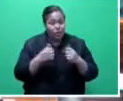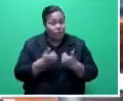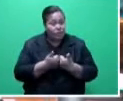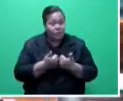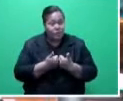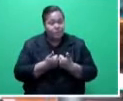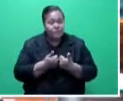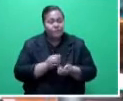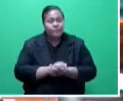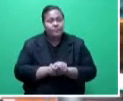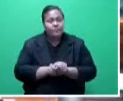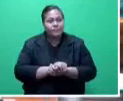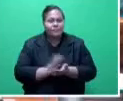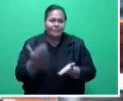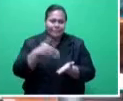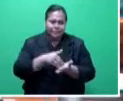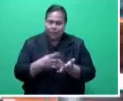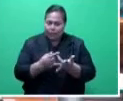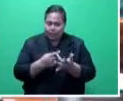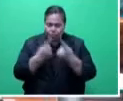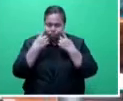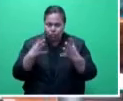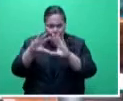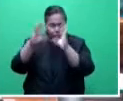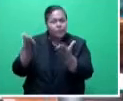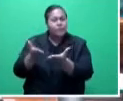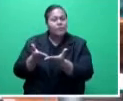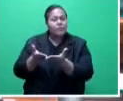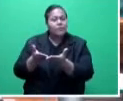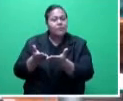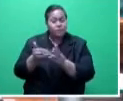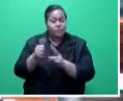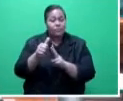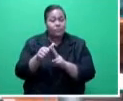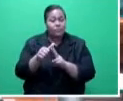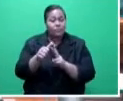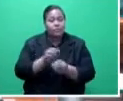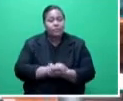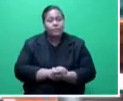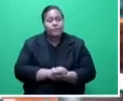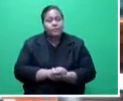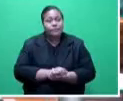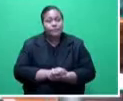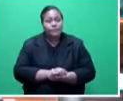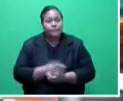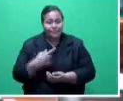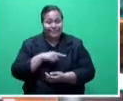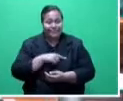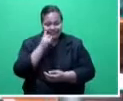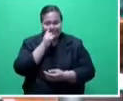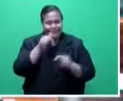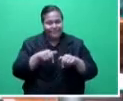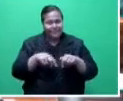be another signal to the rest of the world, but more so also to our citizens, in